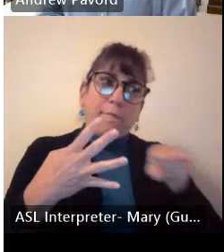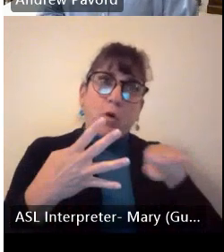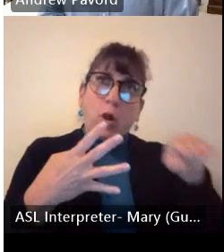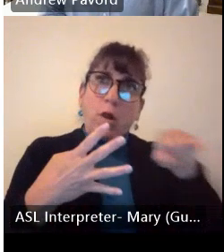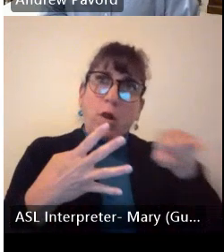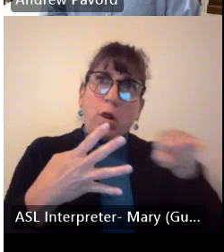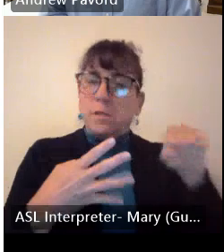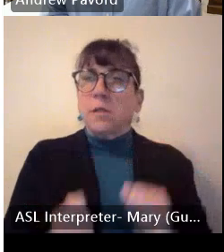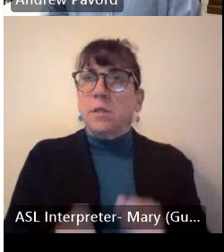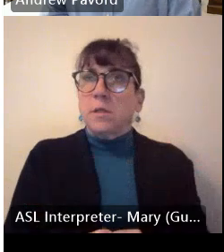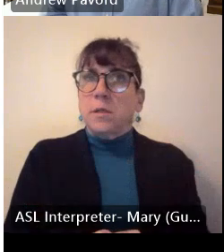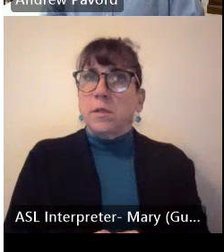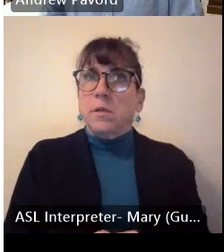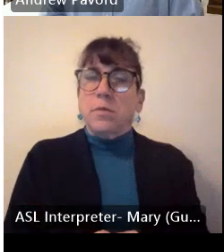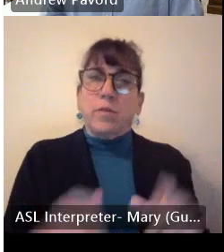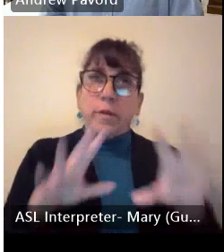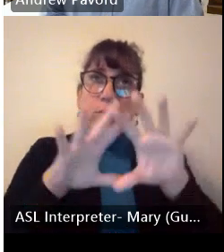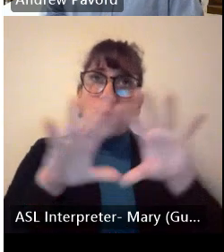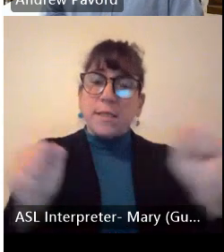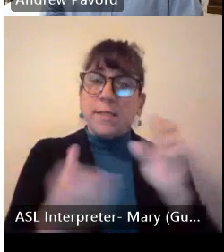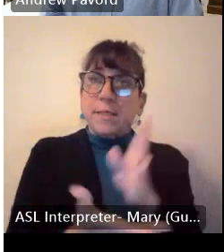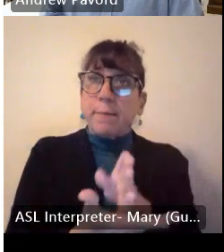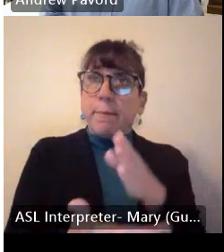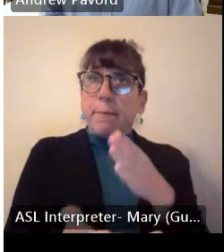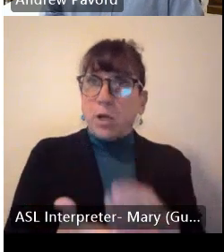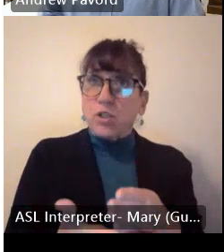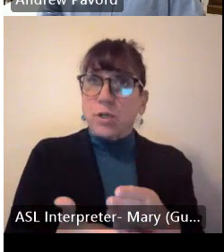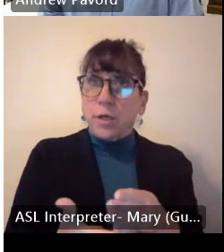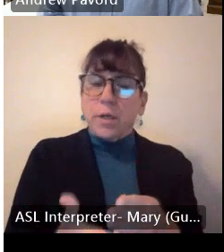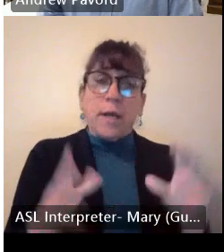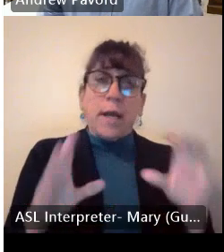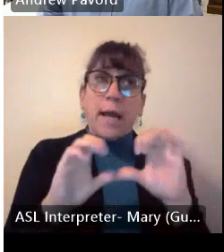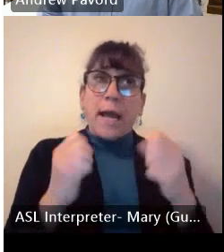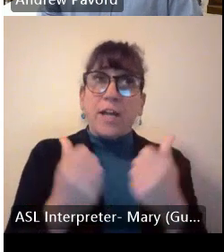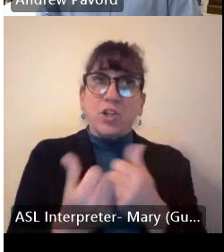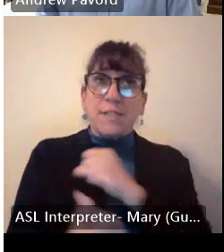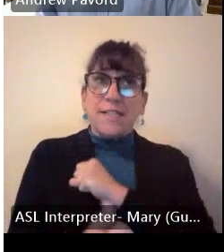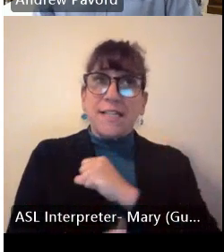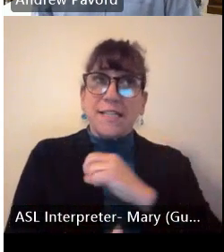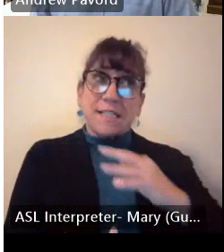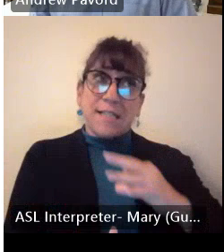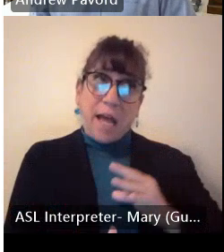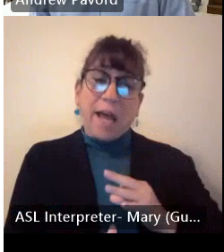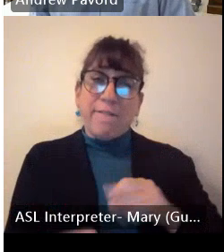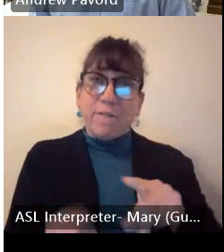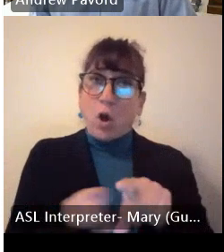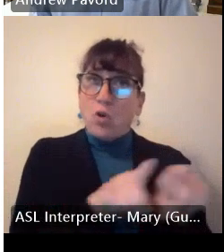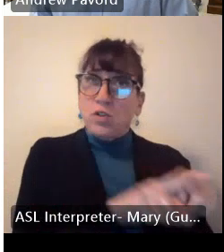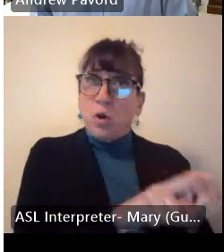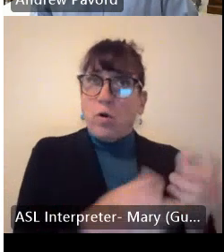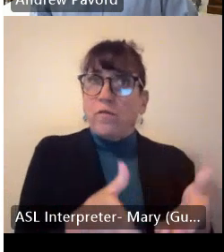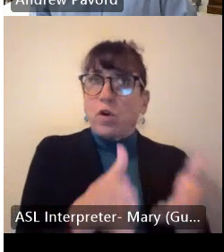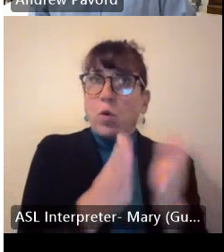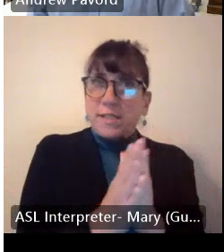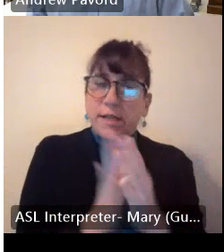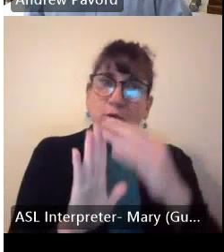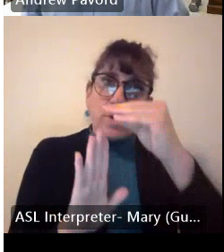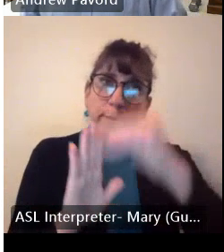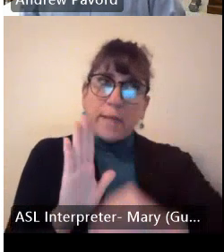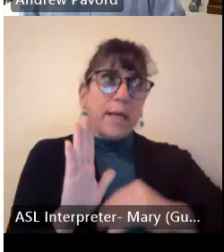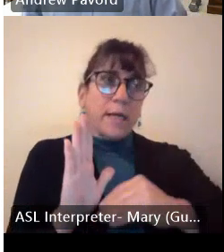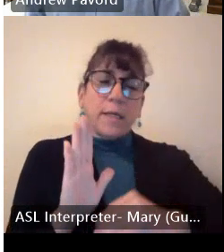for the president's budget, agency staff are also being requested to complete